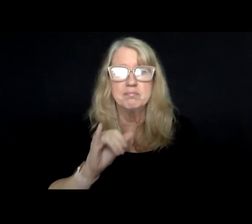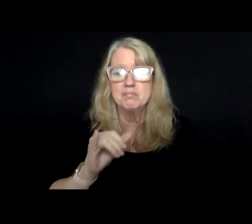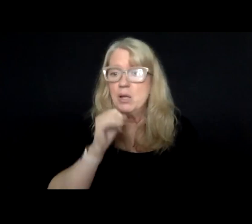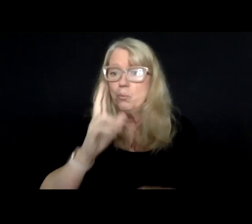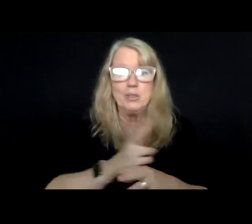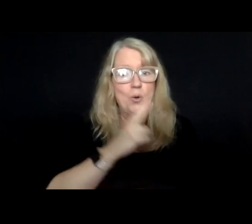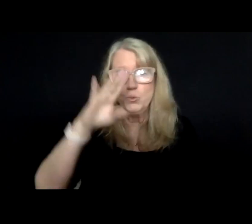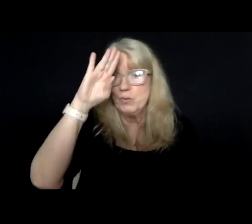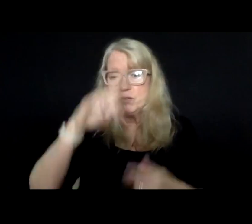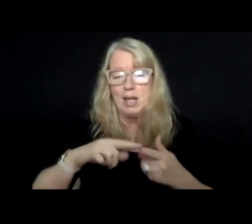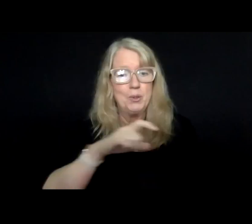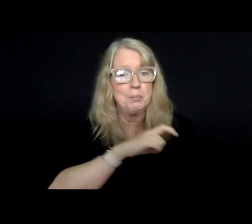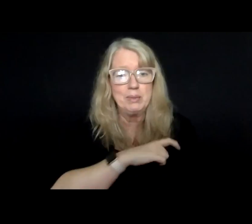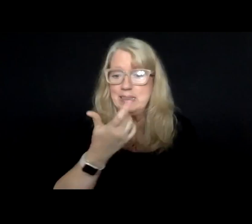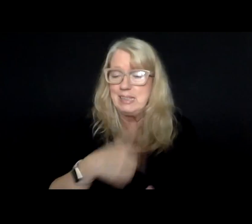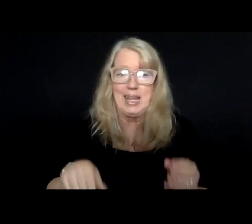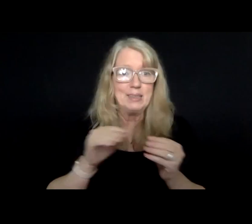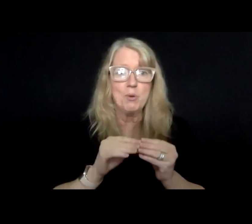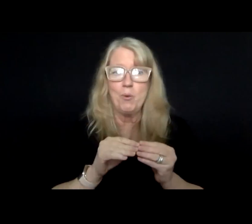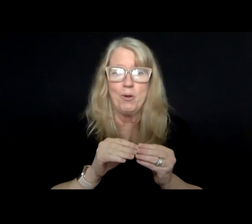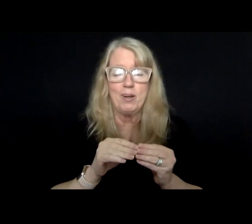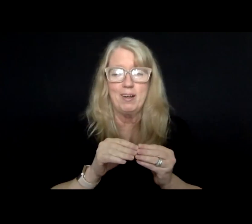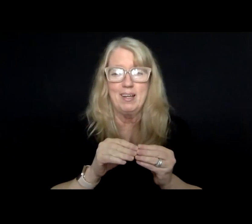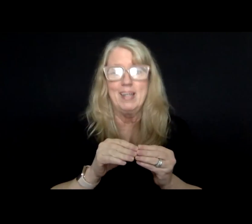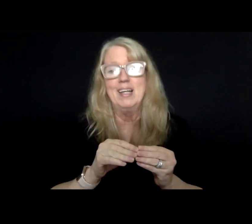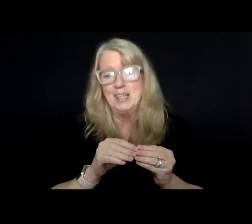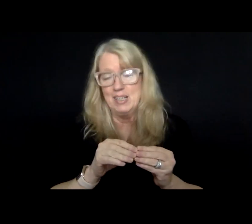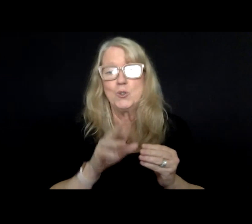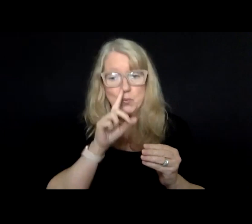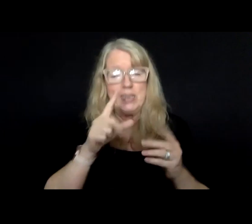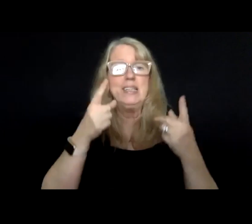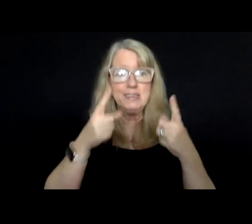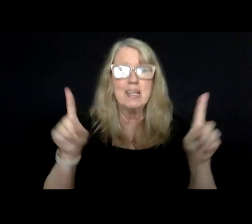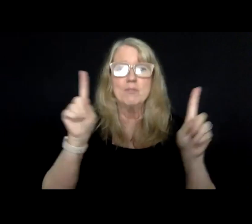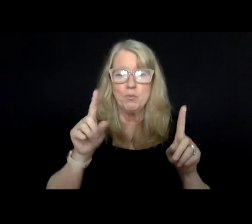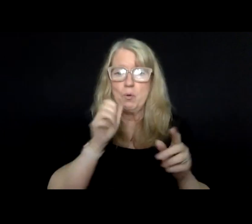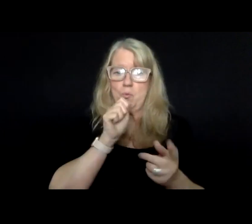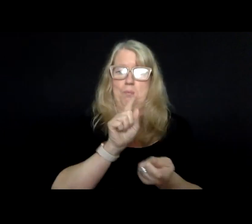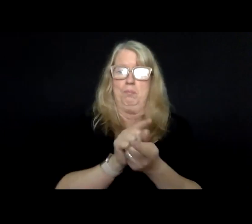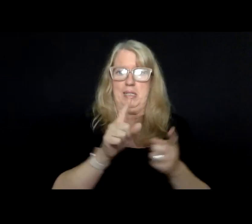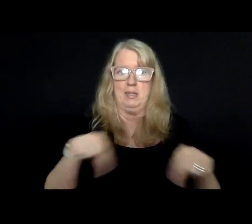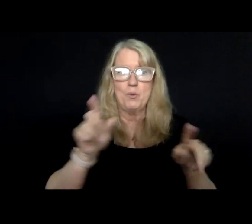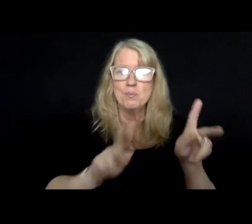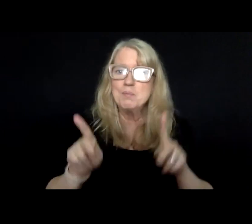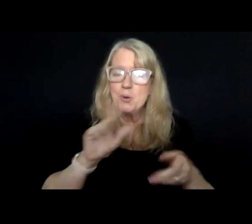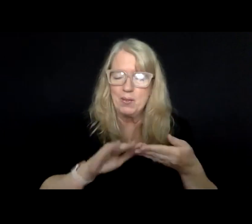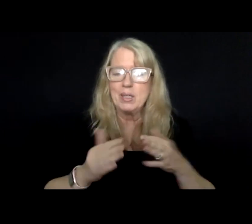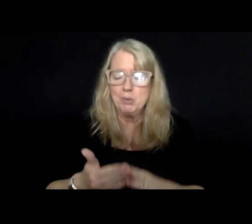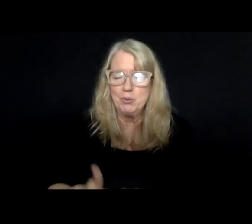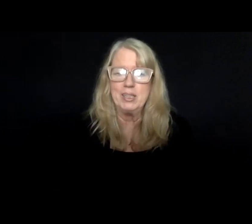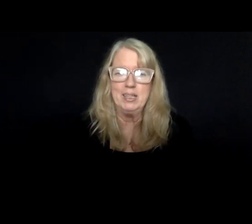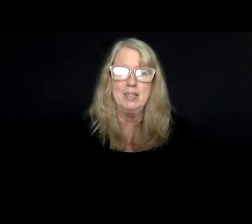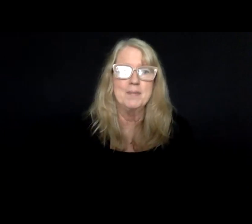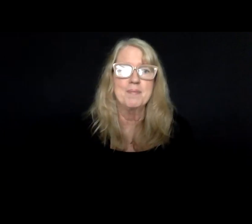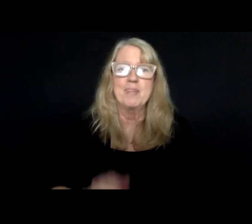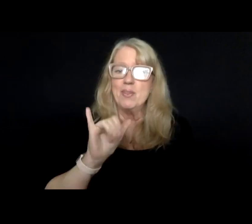fire and police stations much anymore. We're so successful that we're meeting people in the community, that the